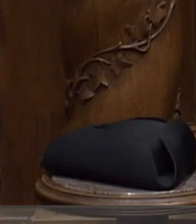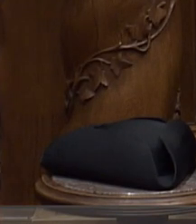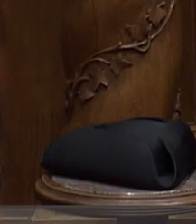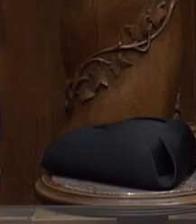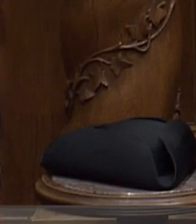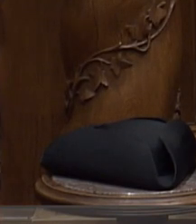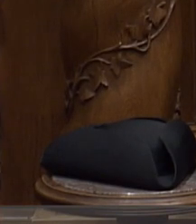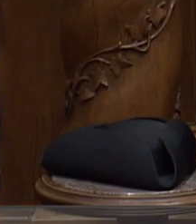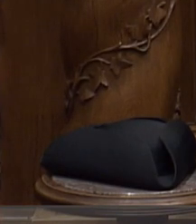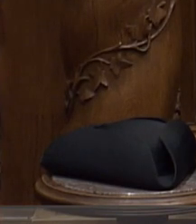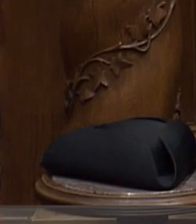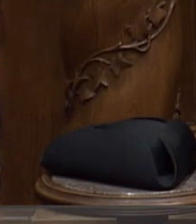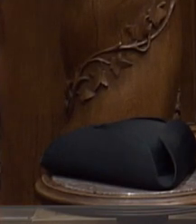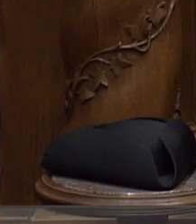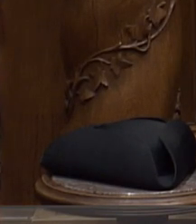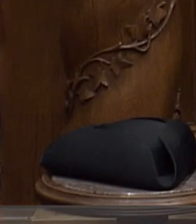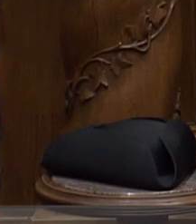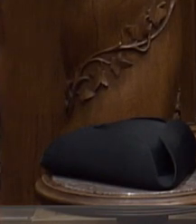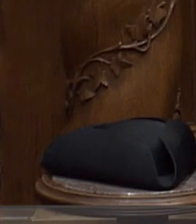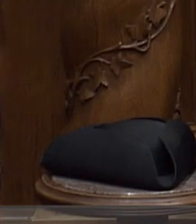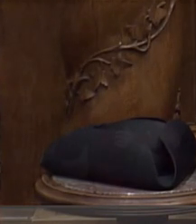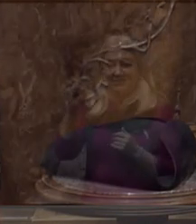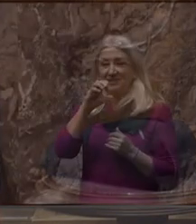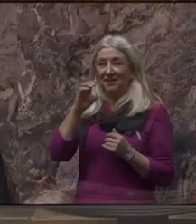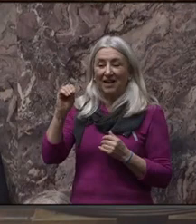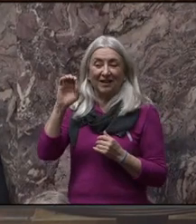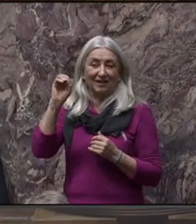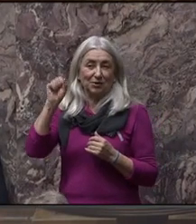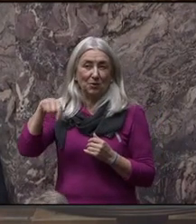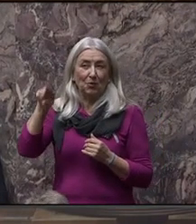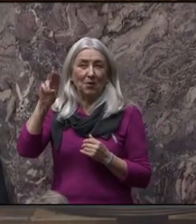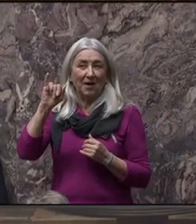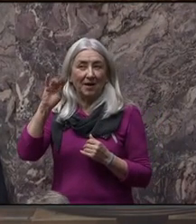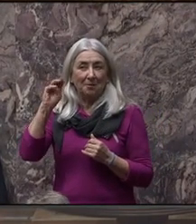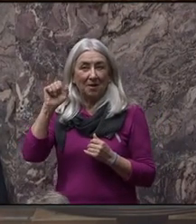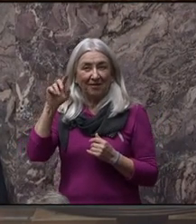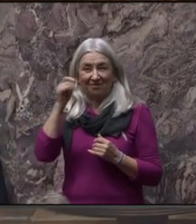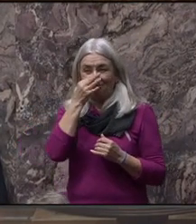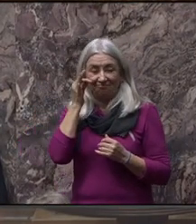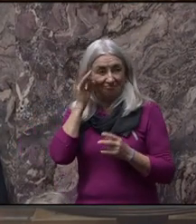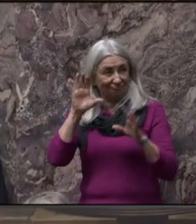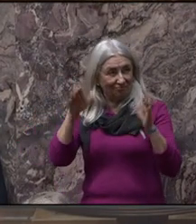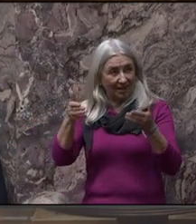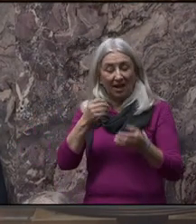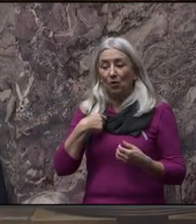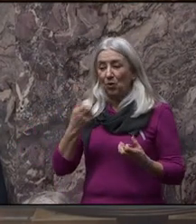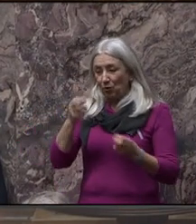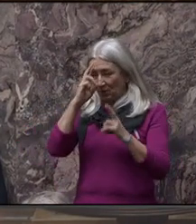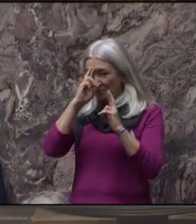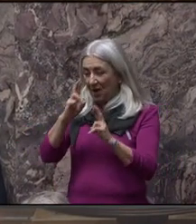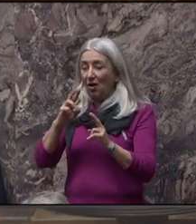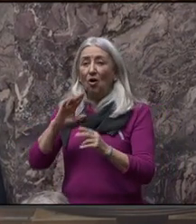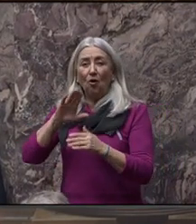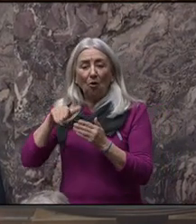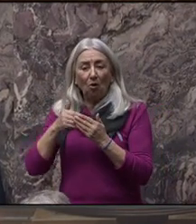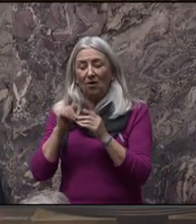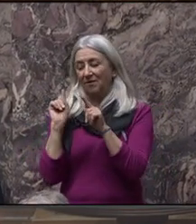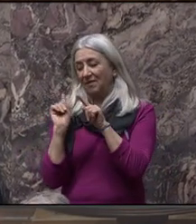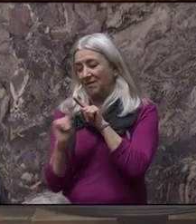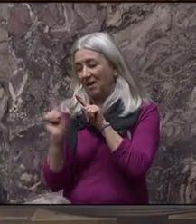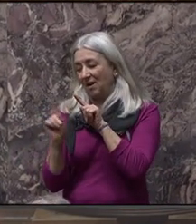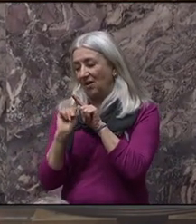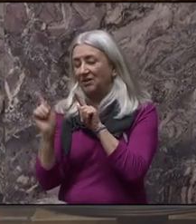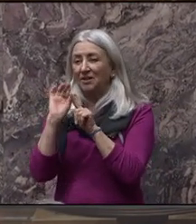to recognize with respect the long history, the wisdom, and culture of all our province's